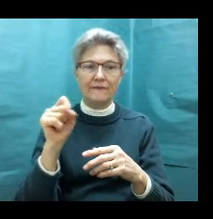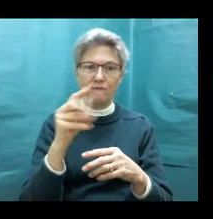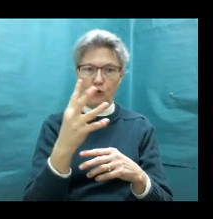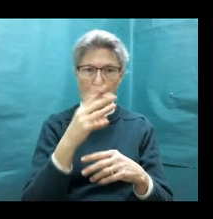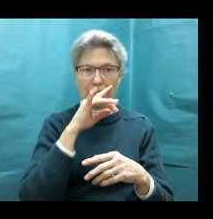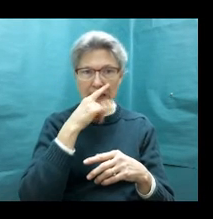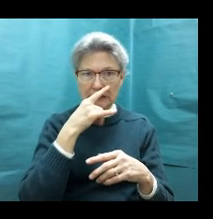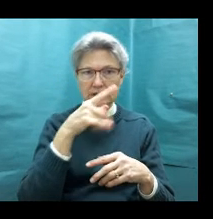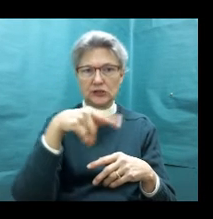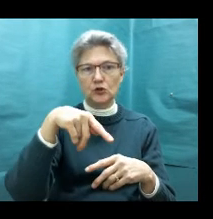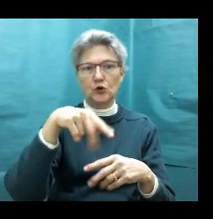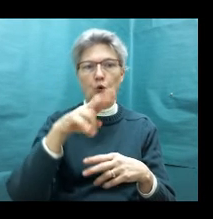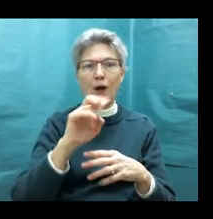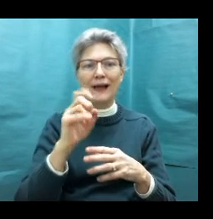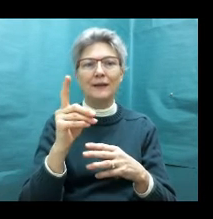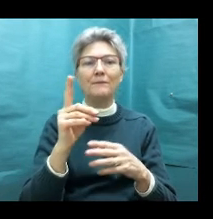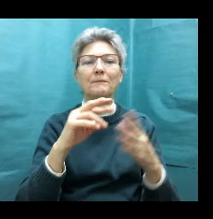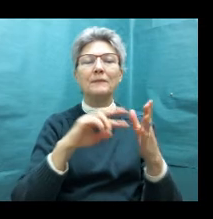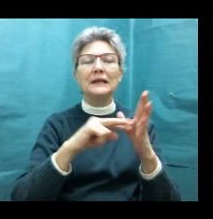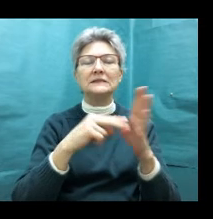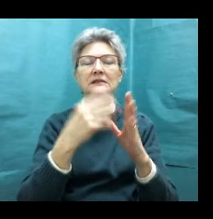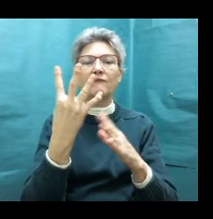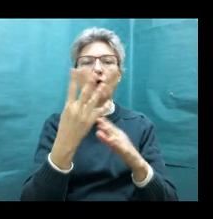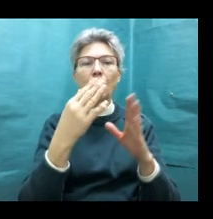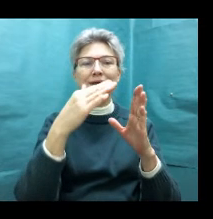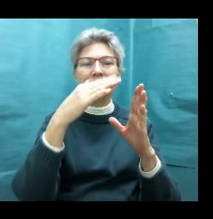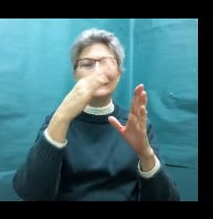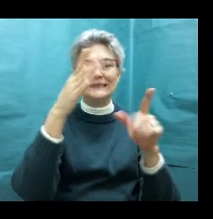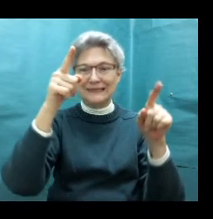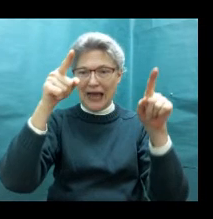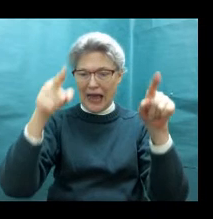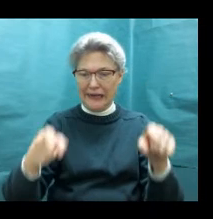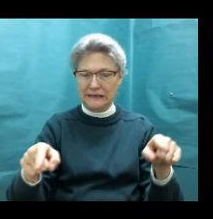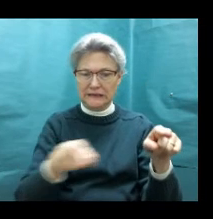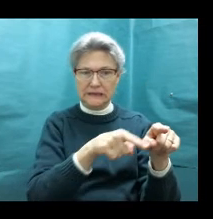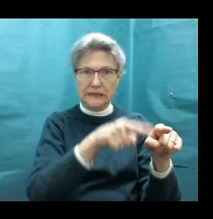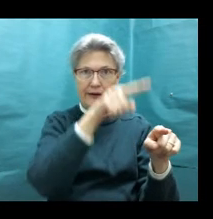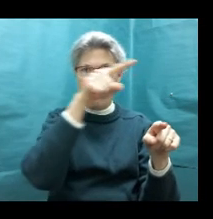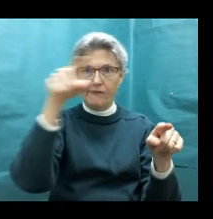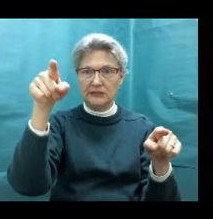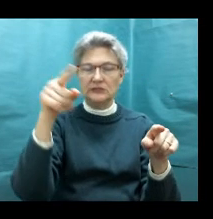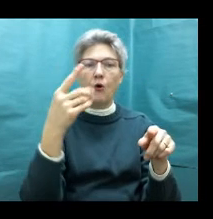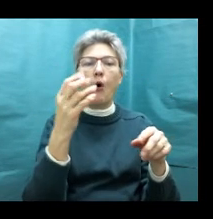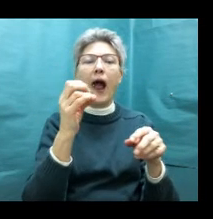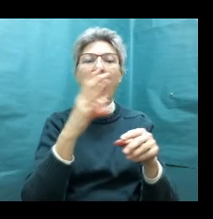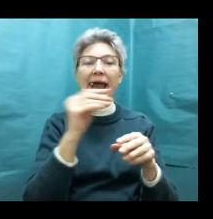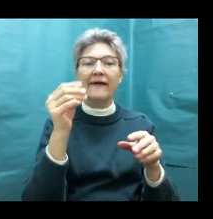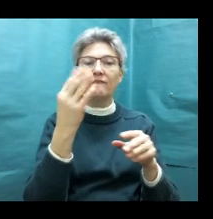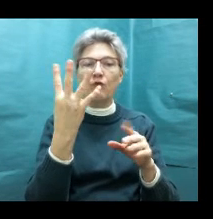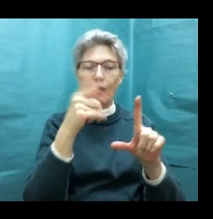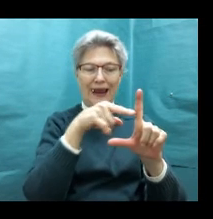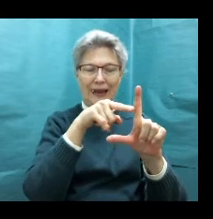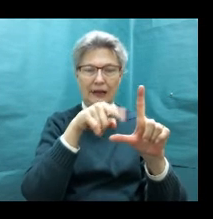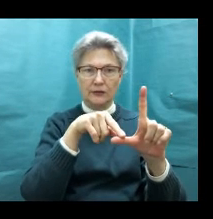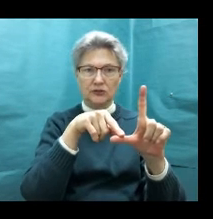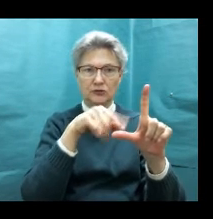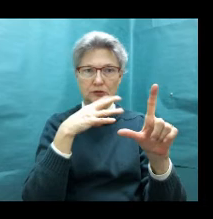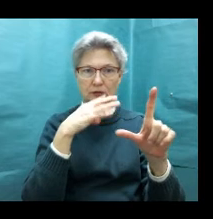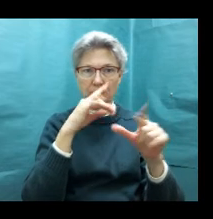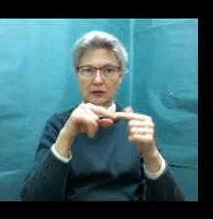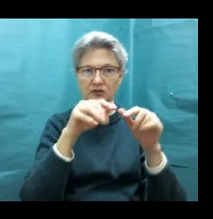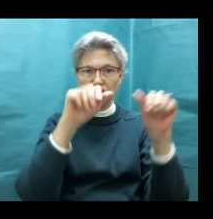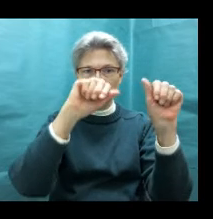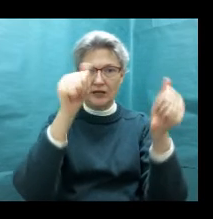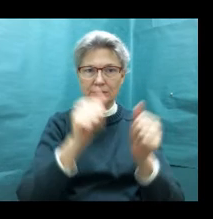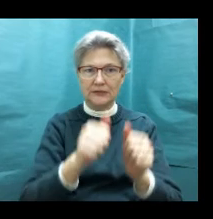means 4 sides or 4 angles. So we're going to be talking about shapes that have 4